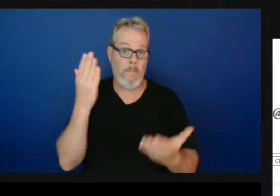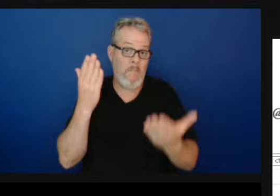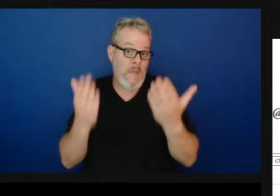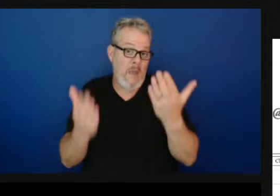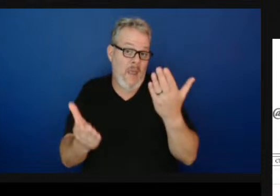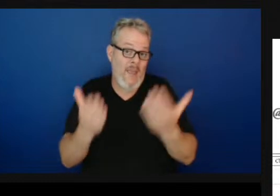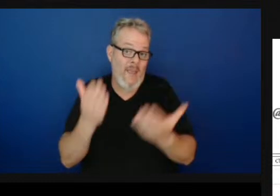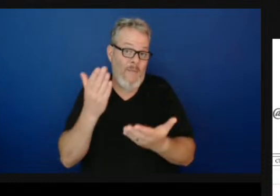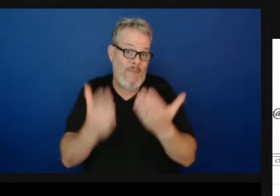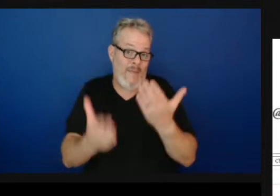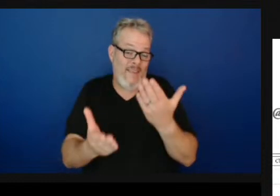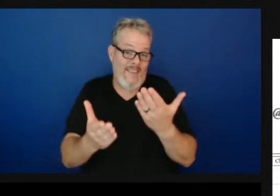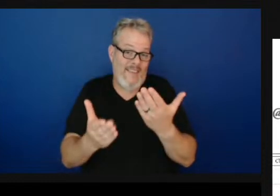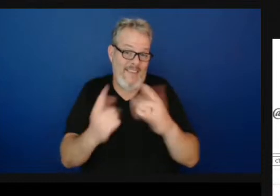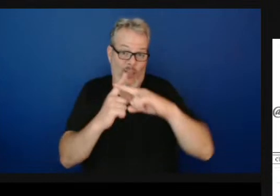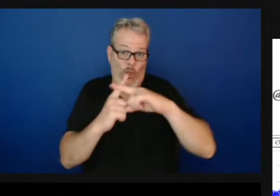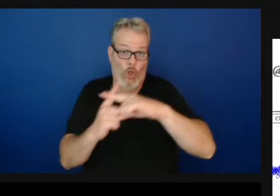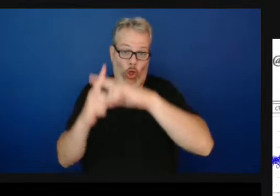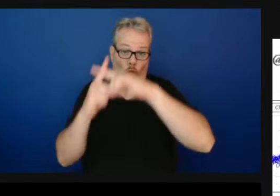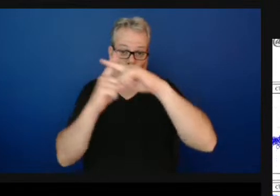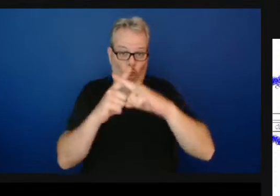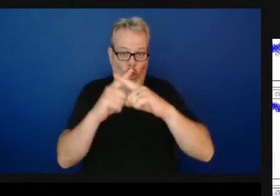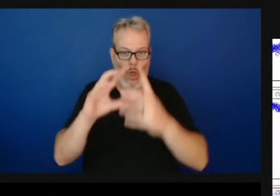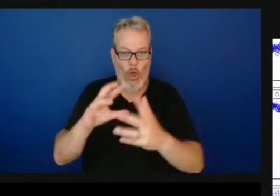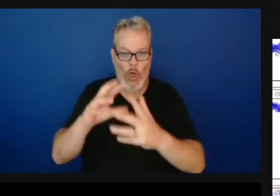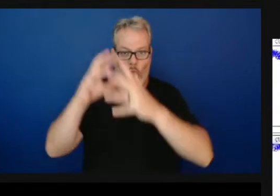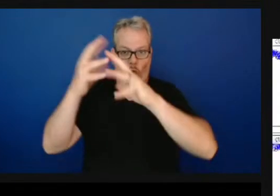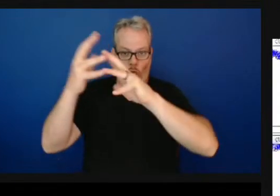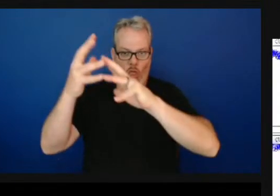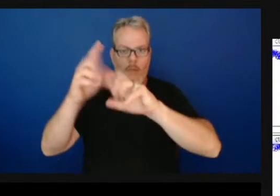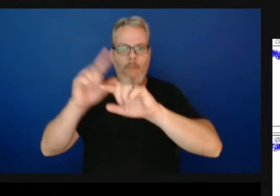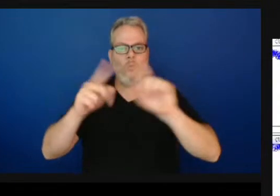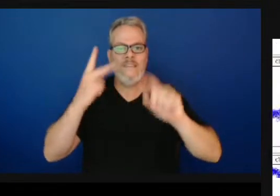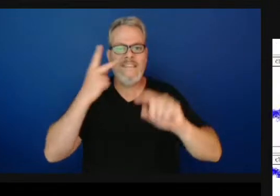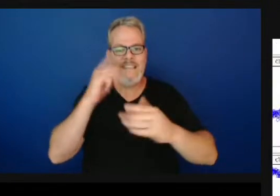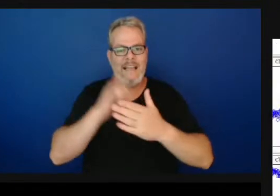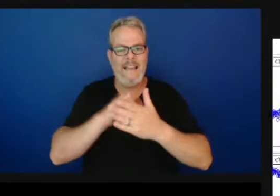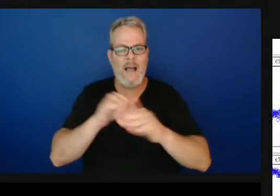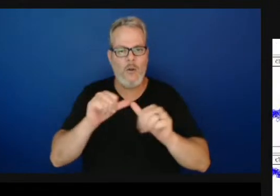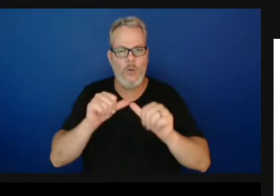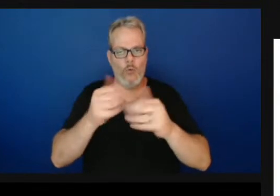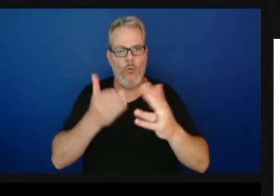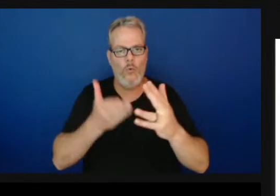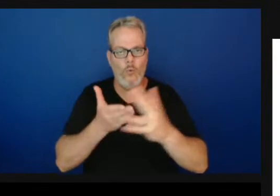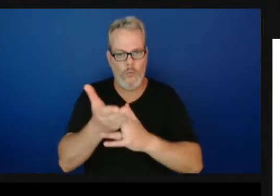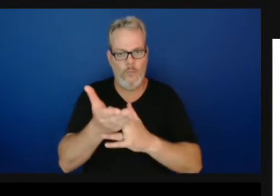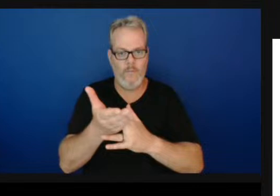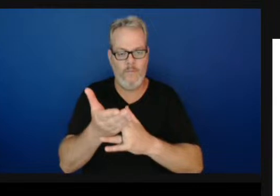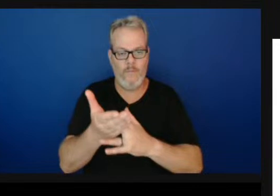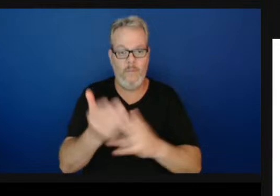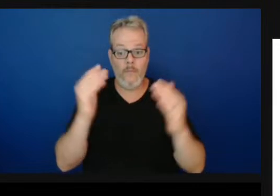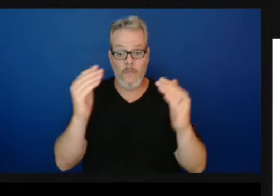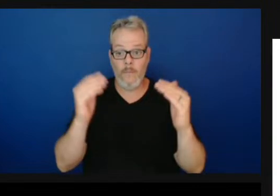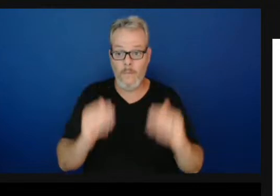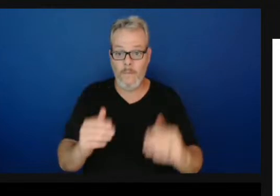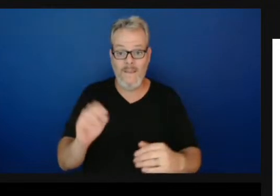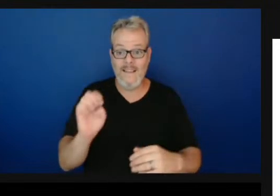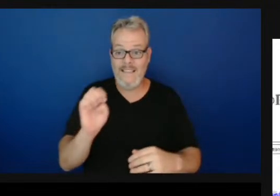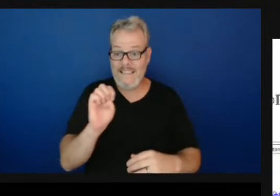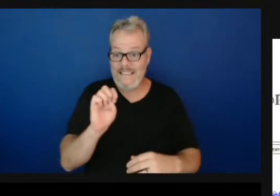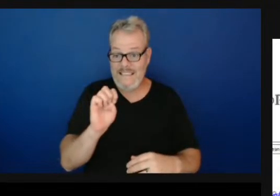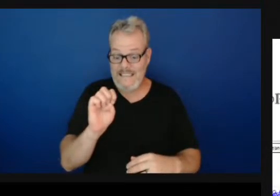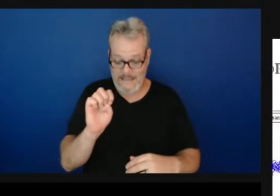a little off, but we're seeing the pattern all across there. And if we go further to the east, right, at Pu'u'u, we don't see those